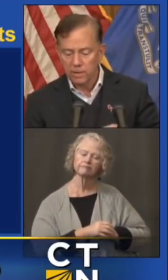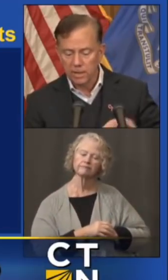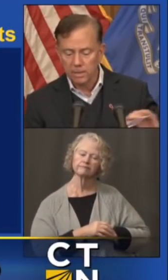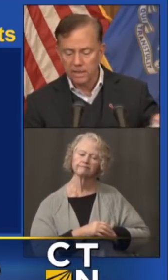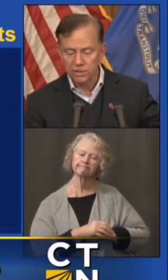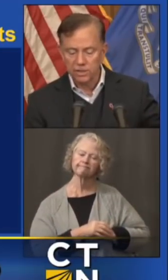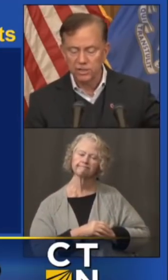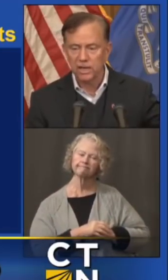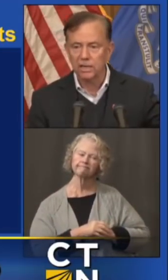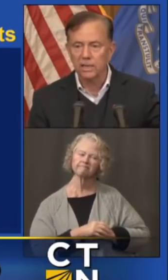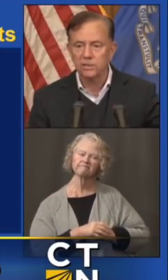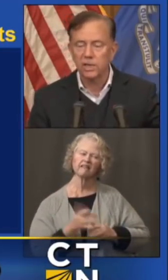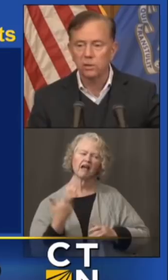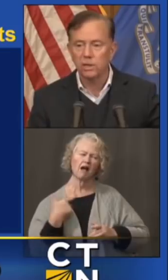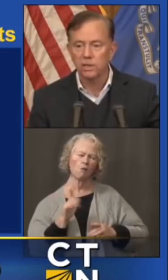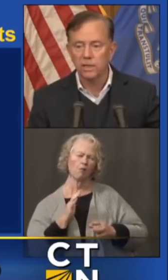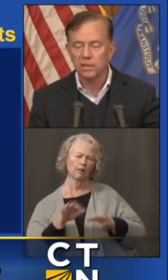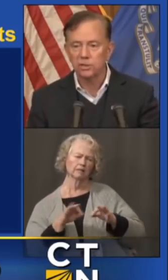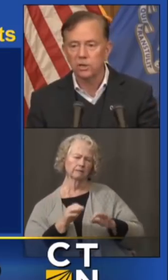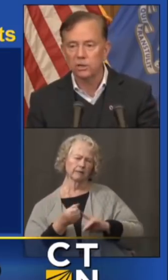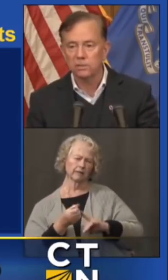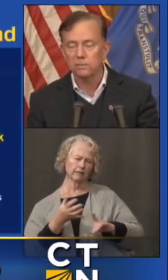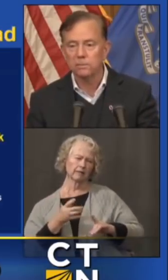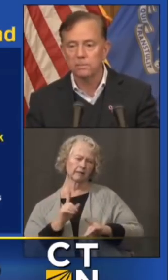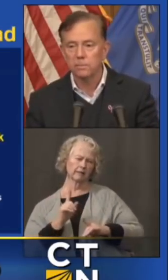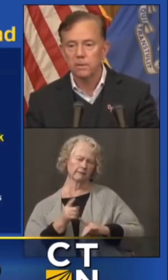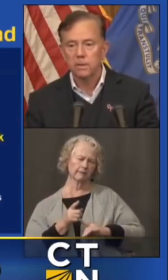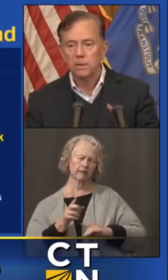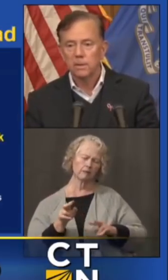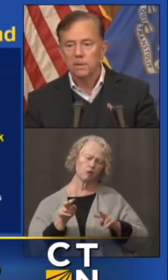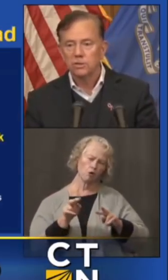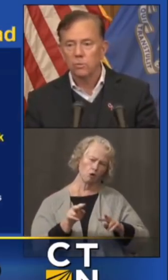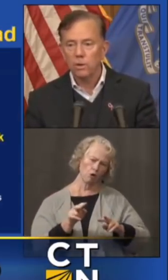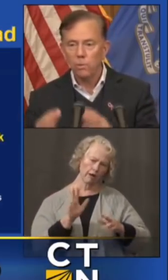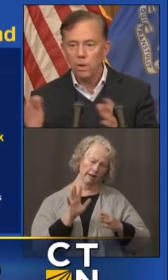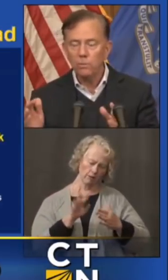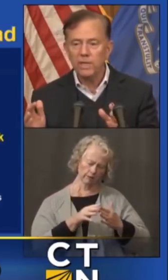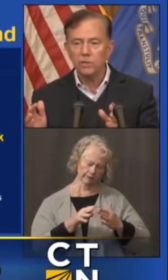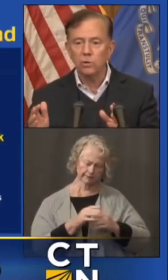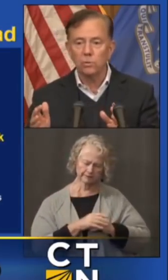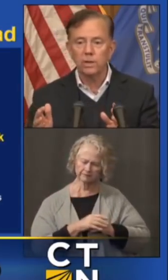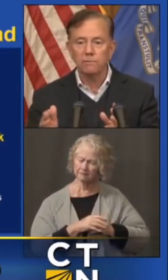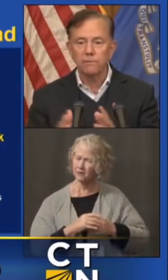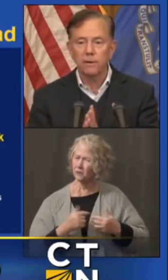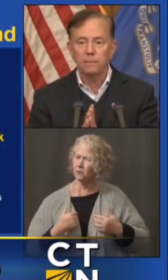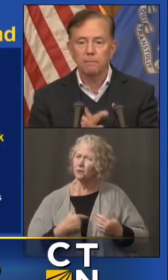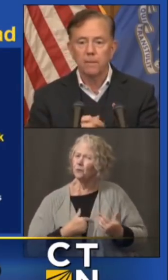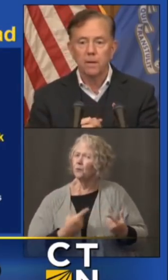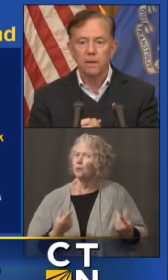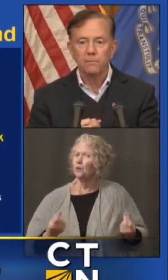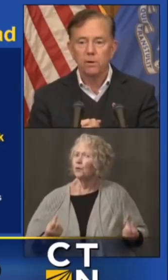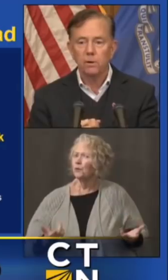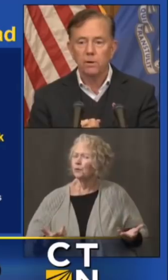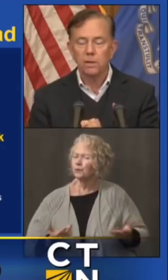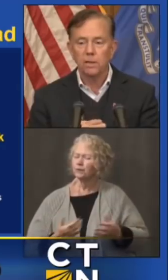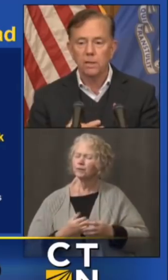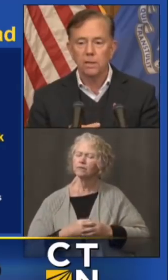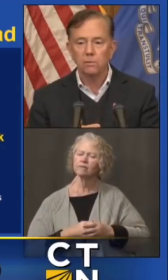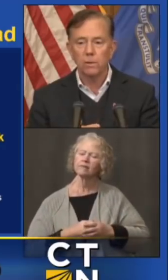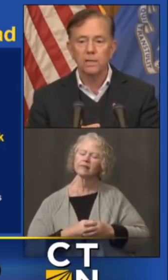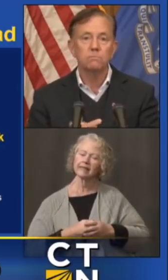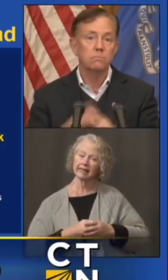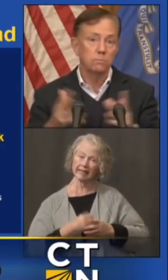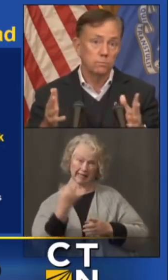tell you what that means in a second. Let's take a look at the next chart. So what can we do? If you're in